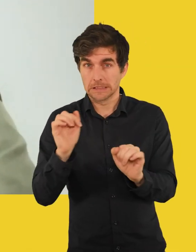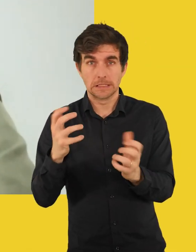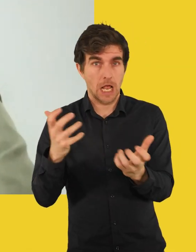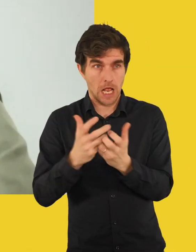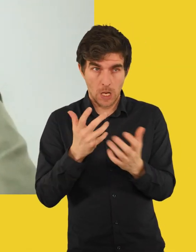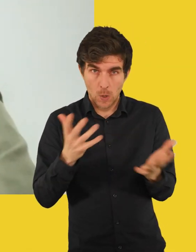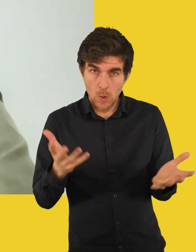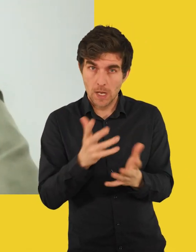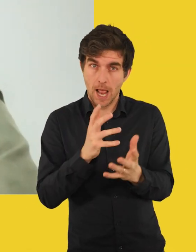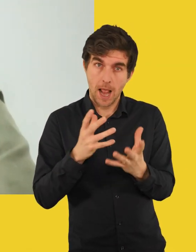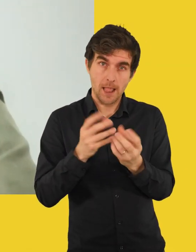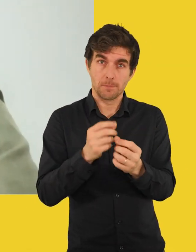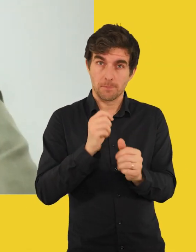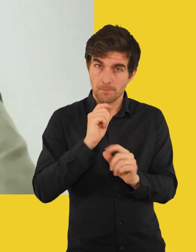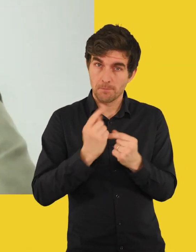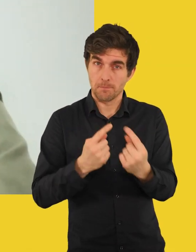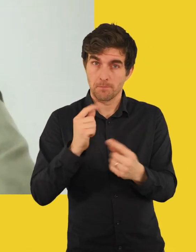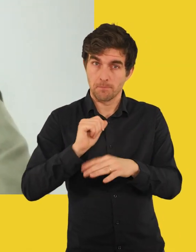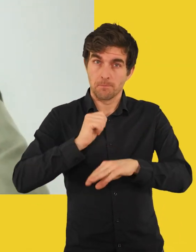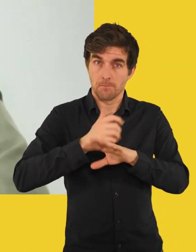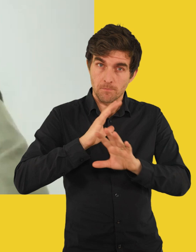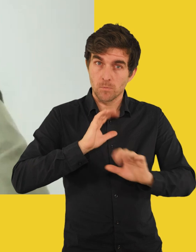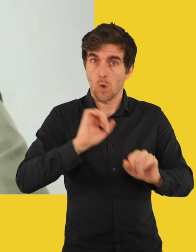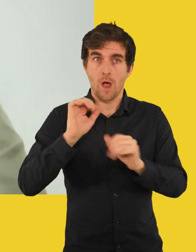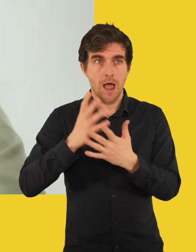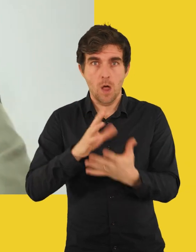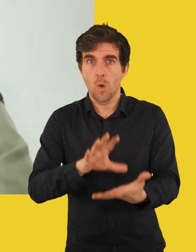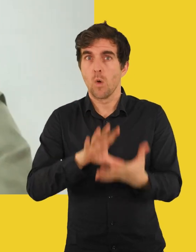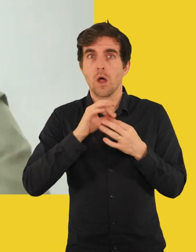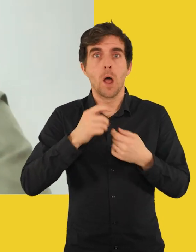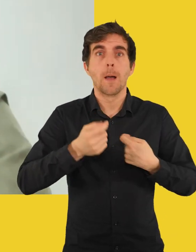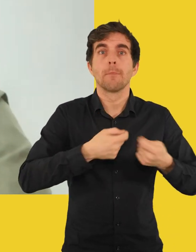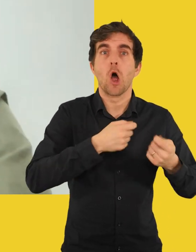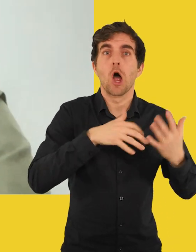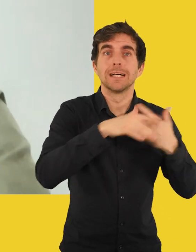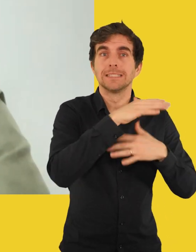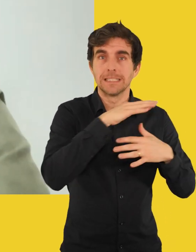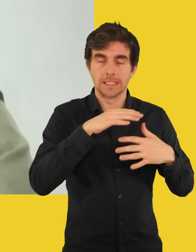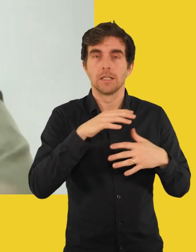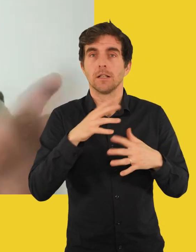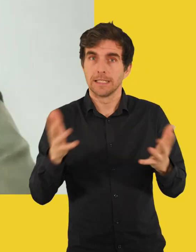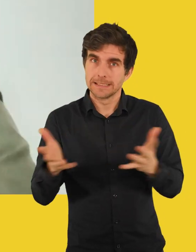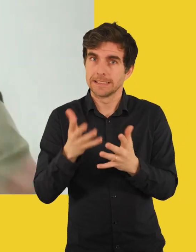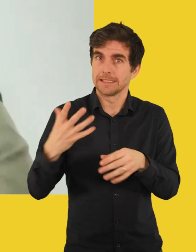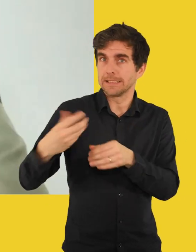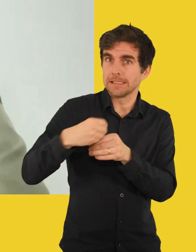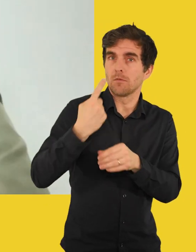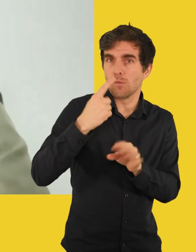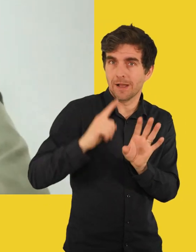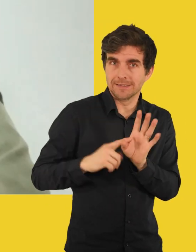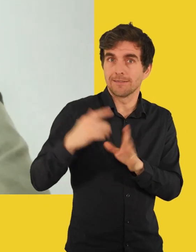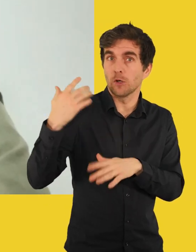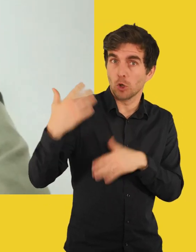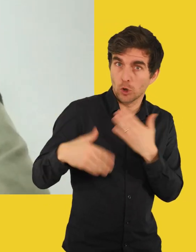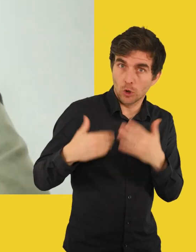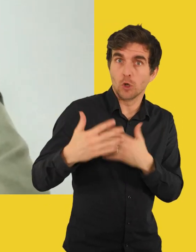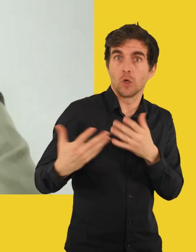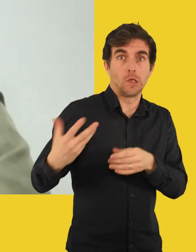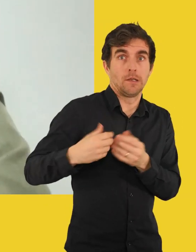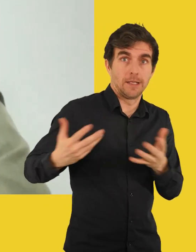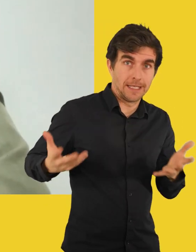and help them grow their ventures, connect them to market opportunities, and incubate them